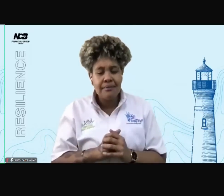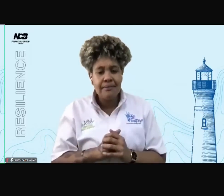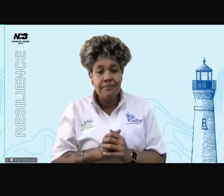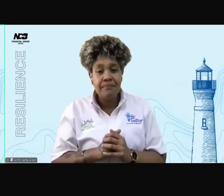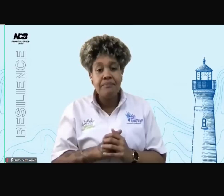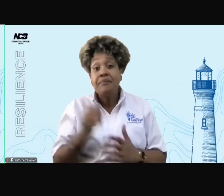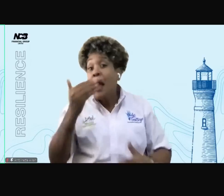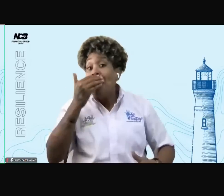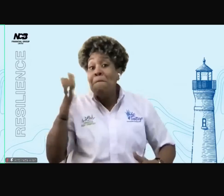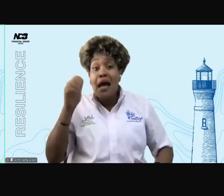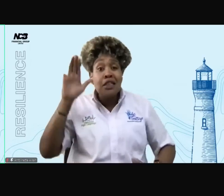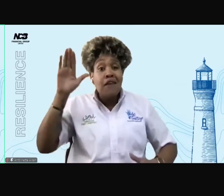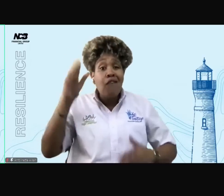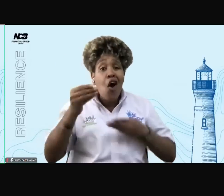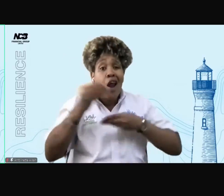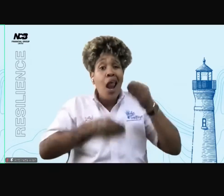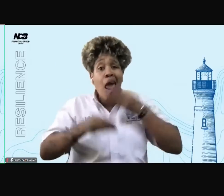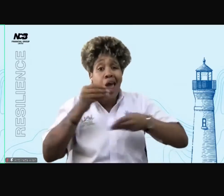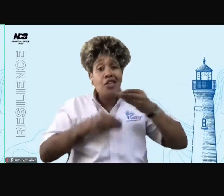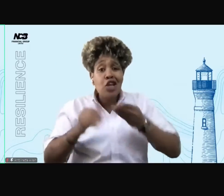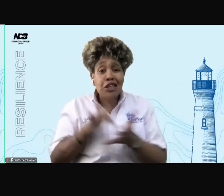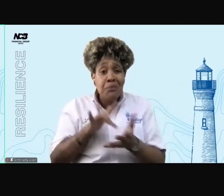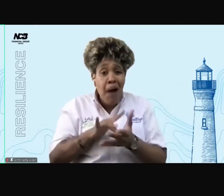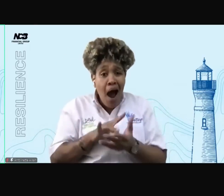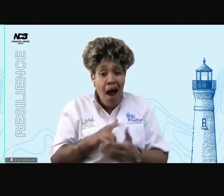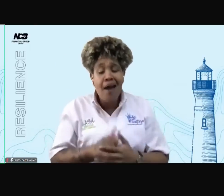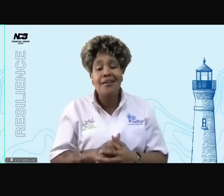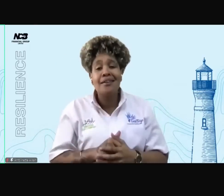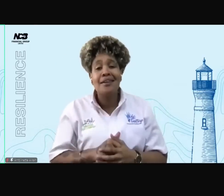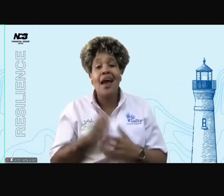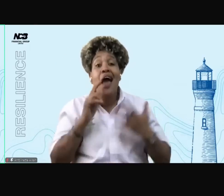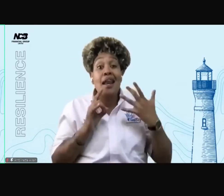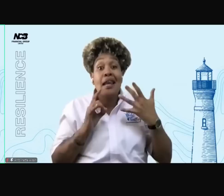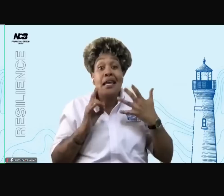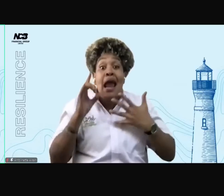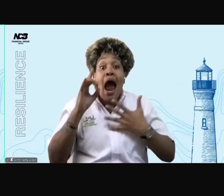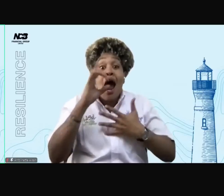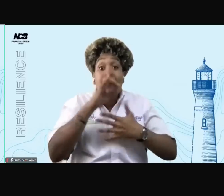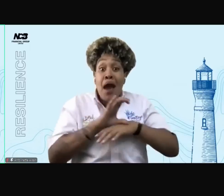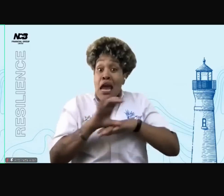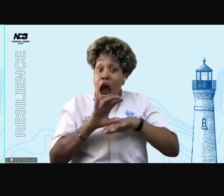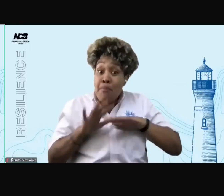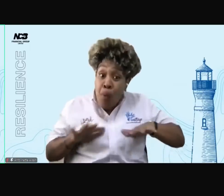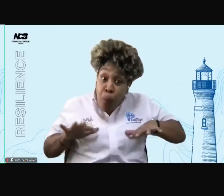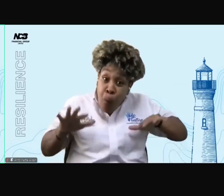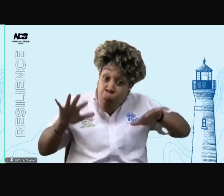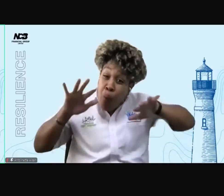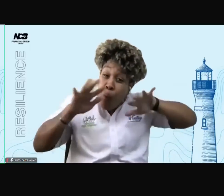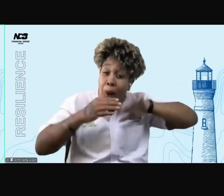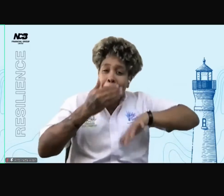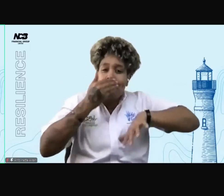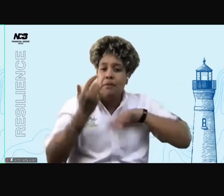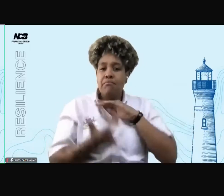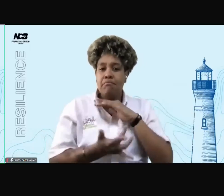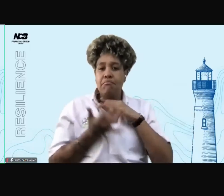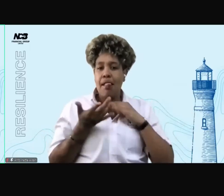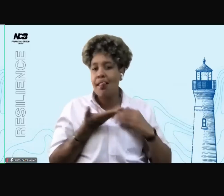The best foreign exchange bank, and Caribbean's best digital bank.